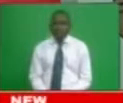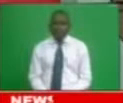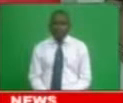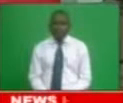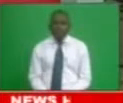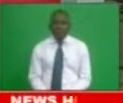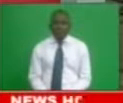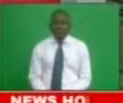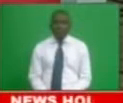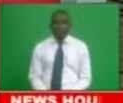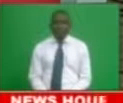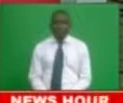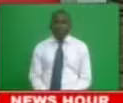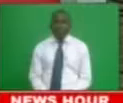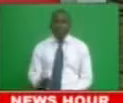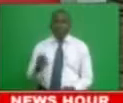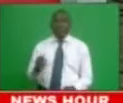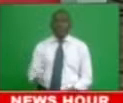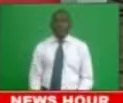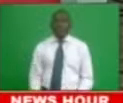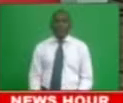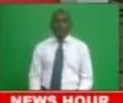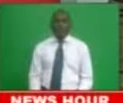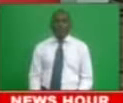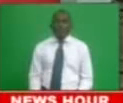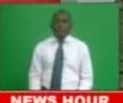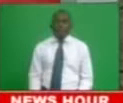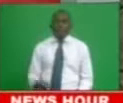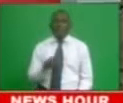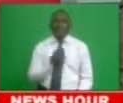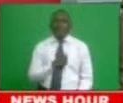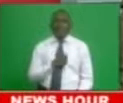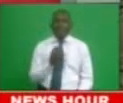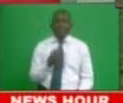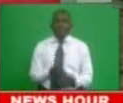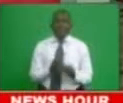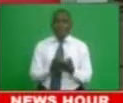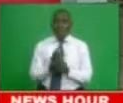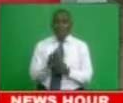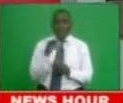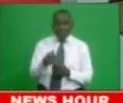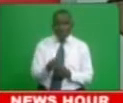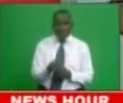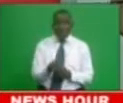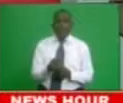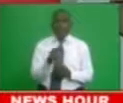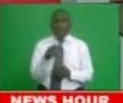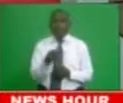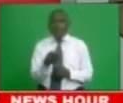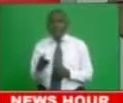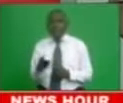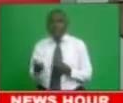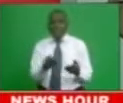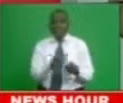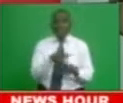Just by a click of a button. International. Sorry about that. Just by a click of a button, movers of goods and